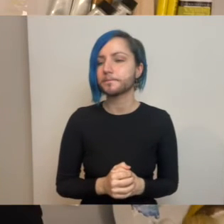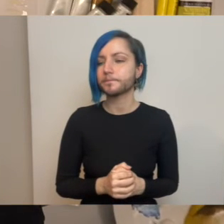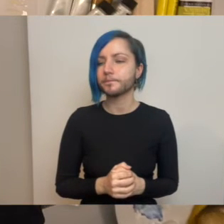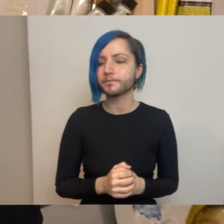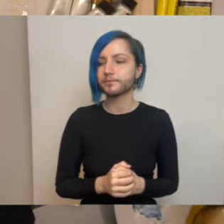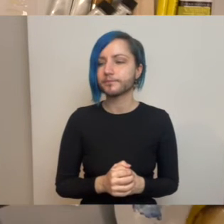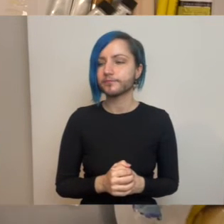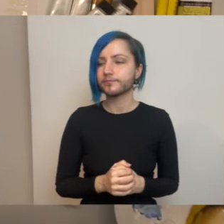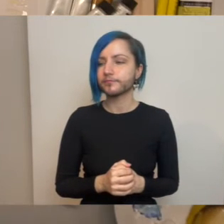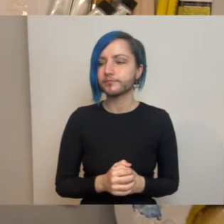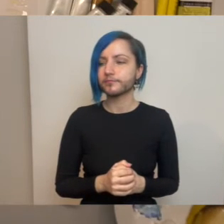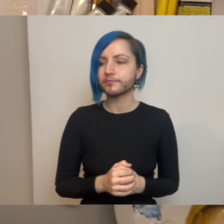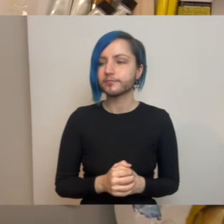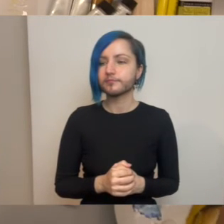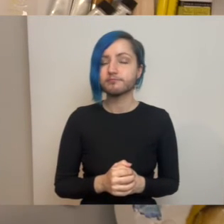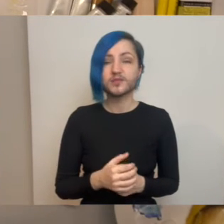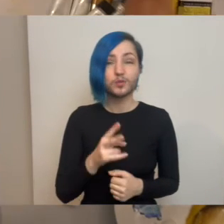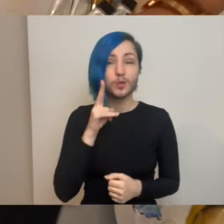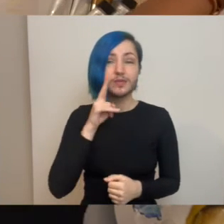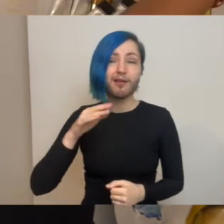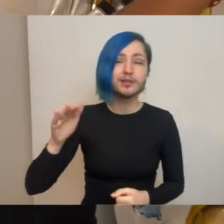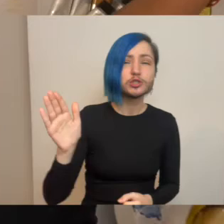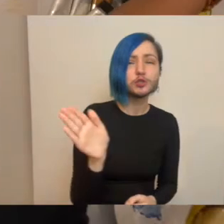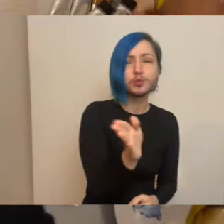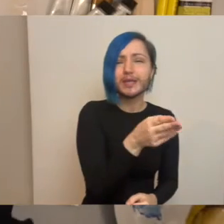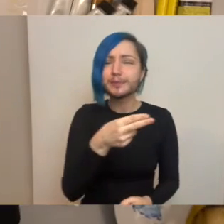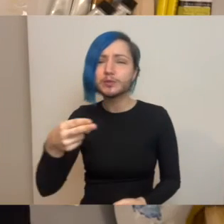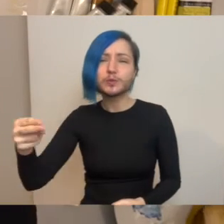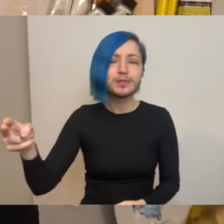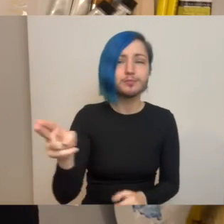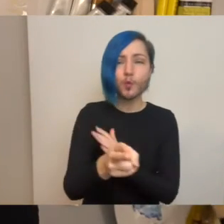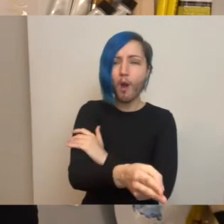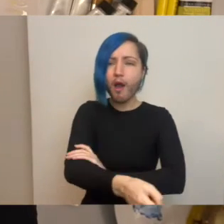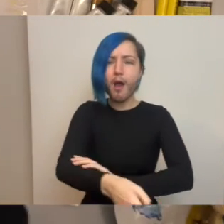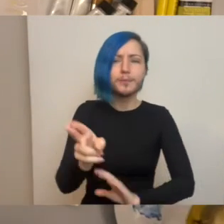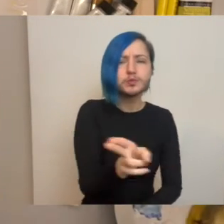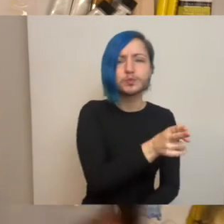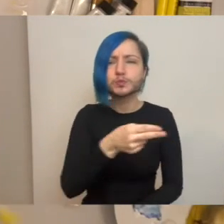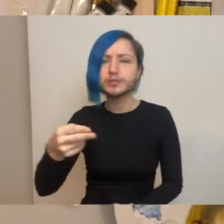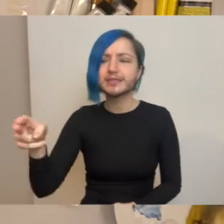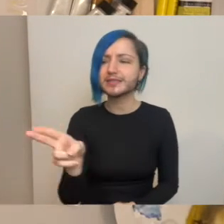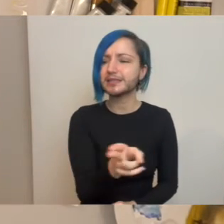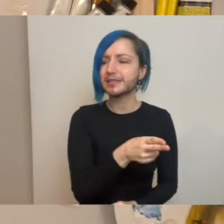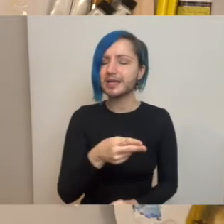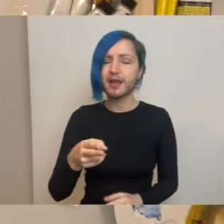Like I do when I'm painting at home or in my studio.